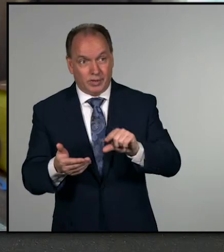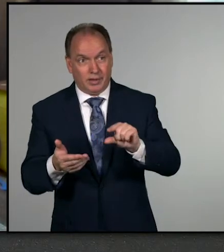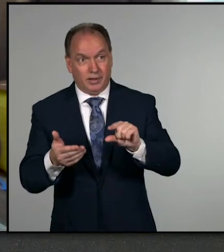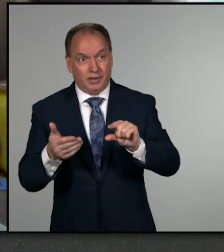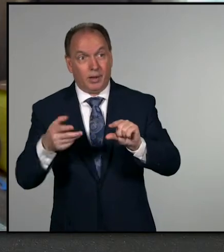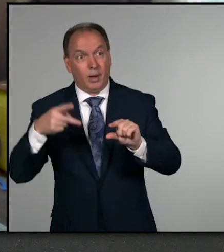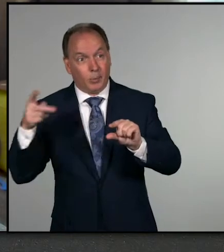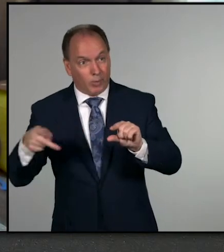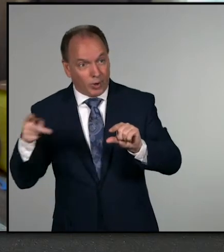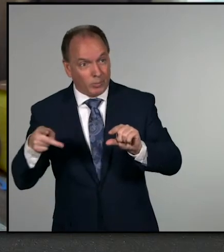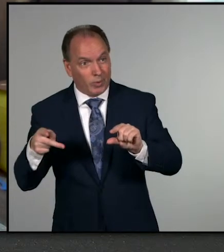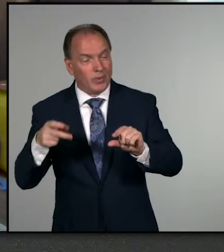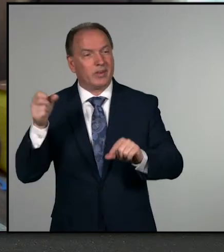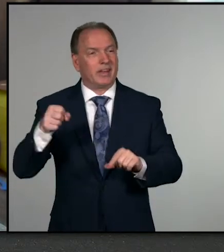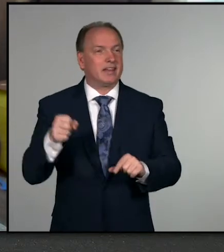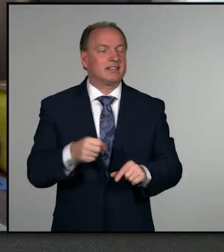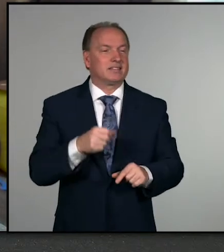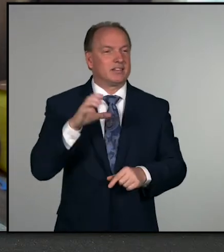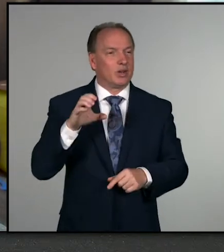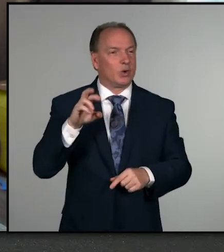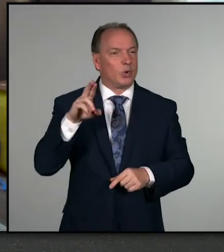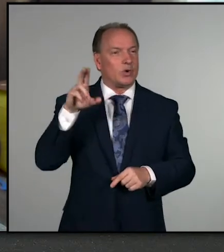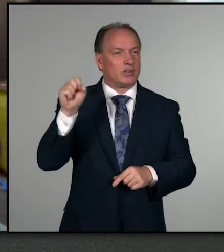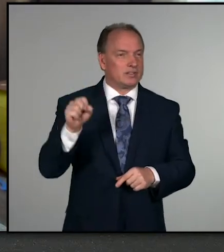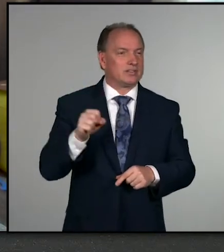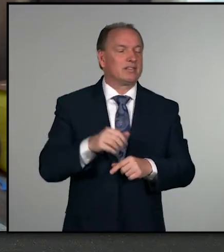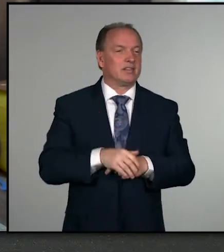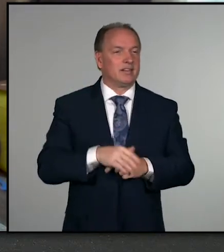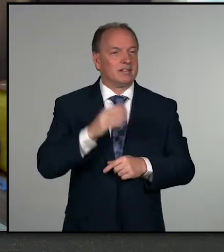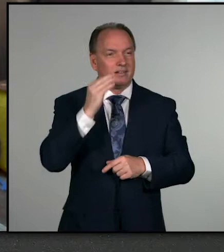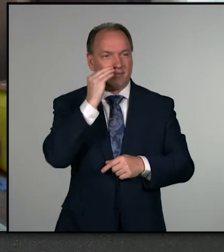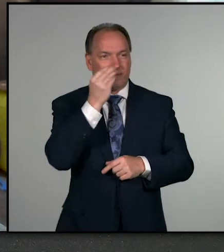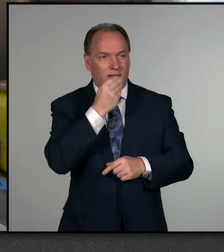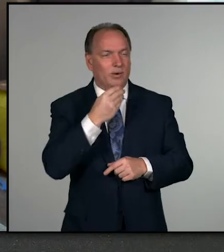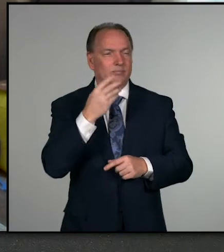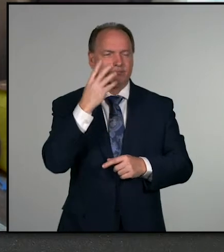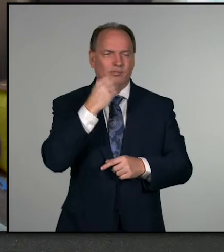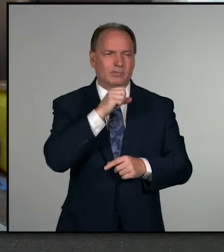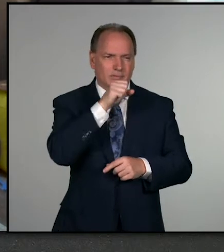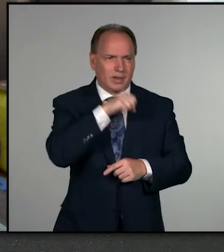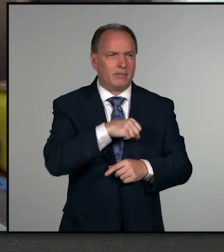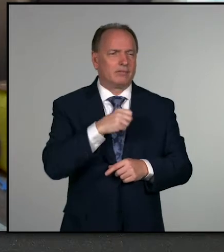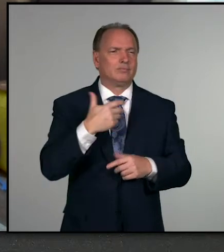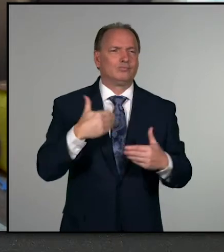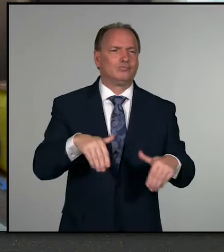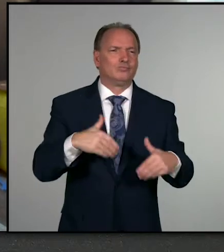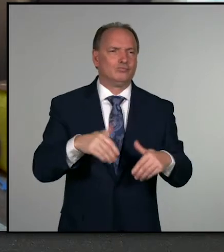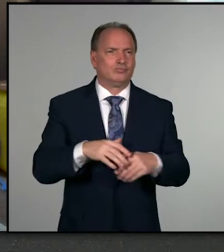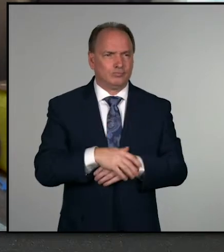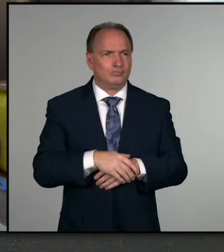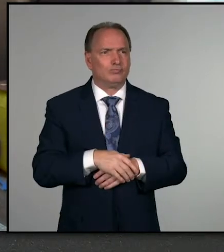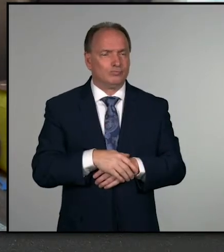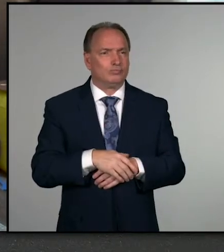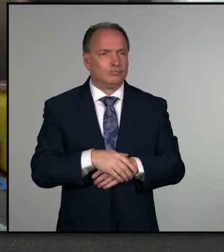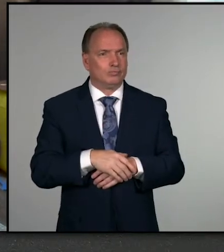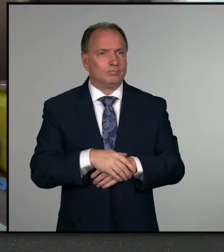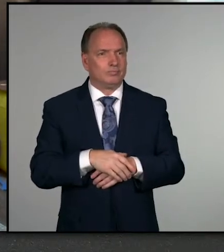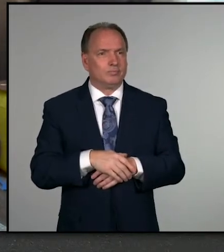green, purple. The crocuses. I love the crocuses. I think they're so